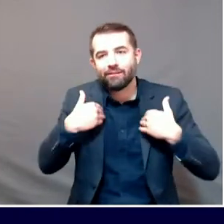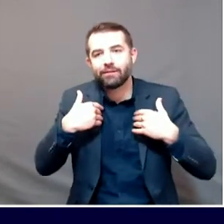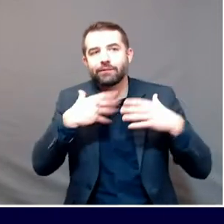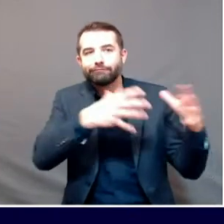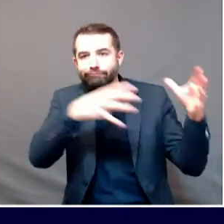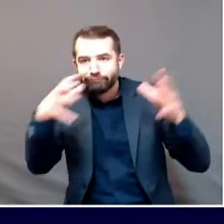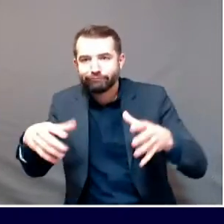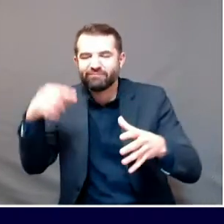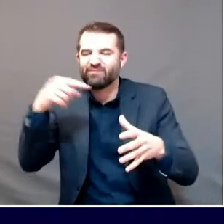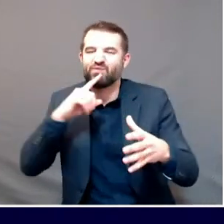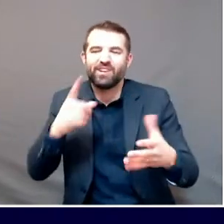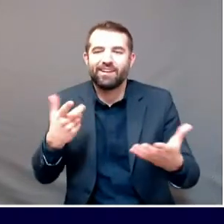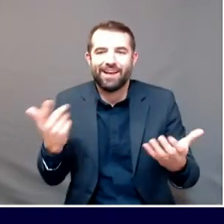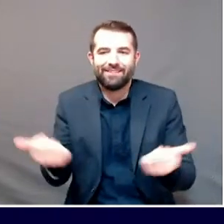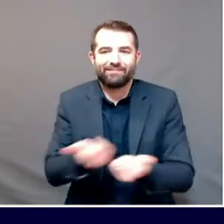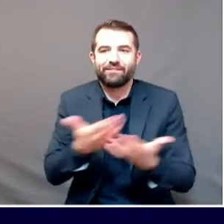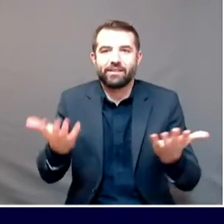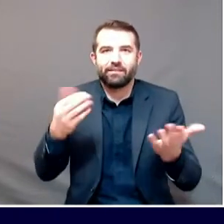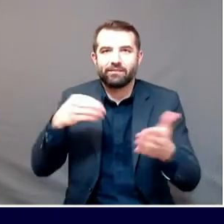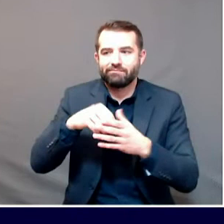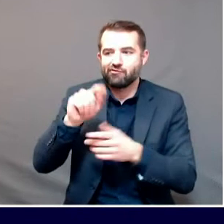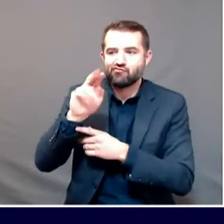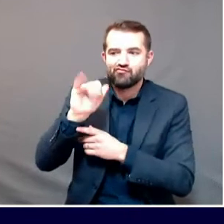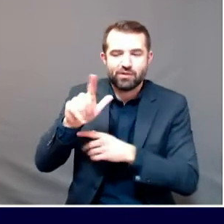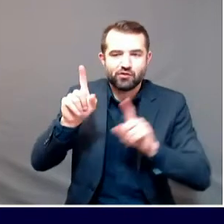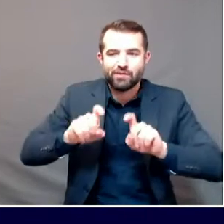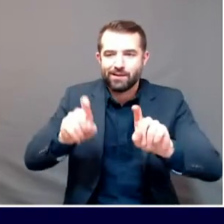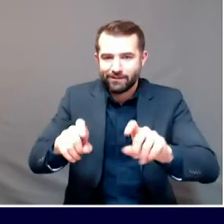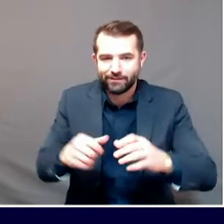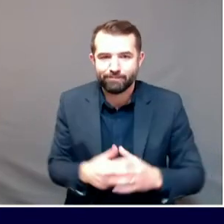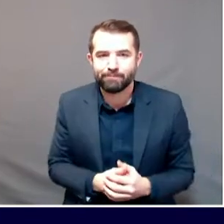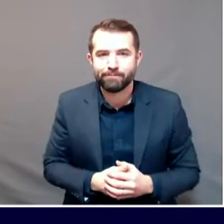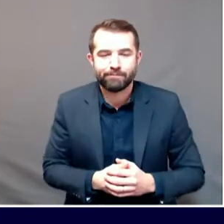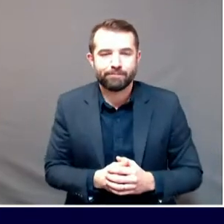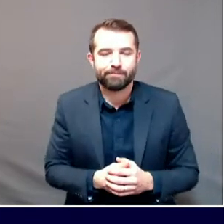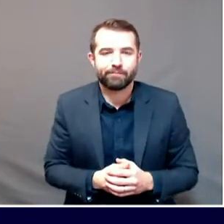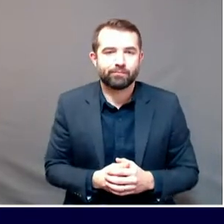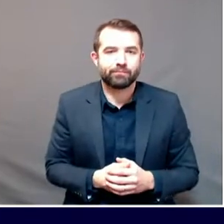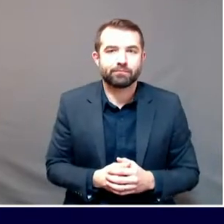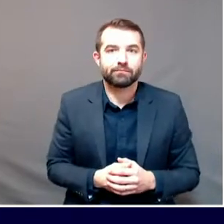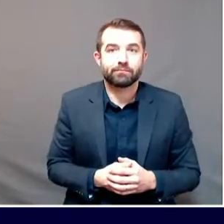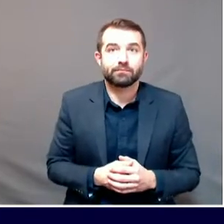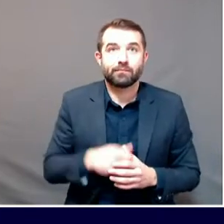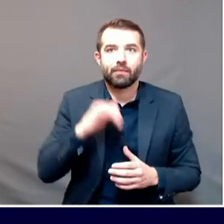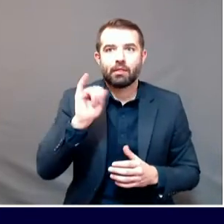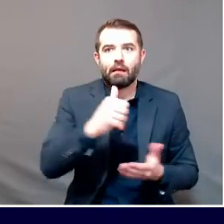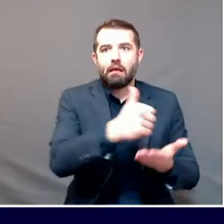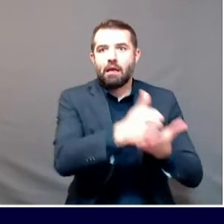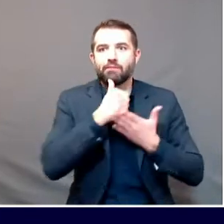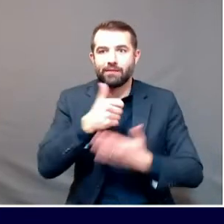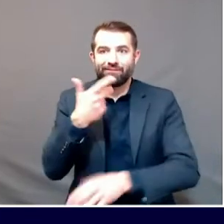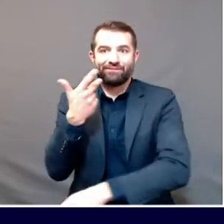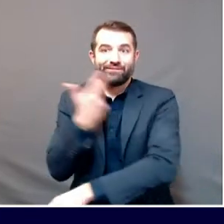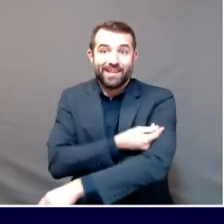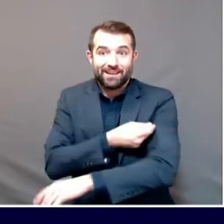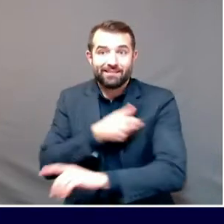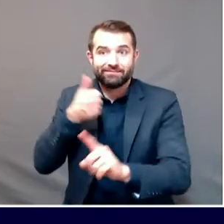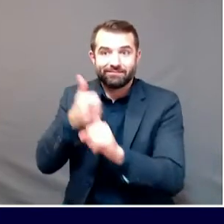COVID, which allowed for more quick detection of whether the vaccine was making a difference. Now, let me end with